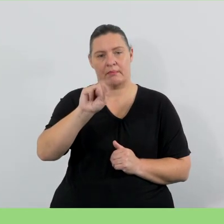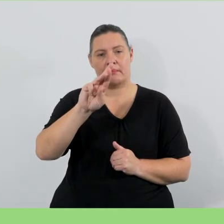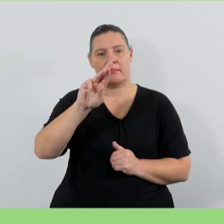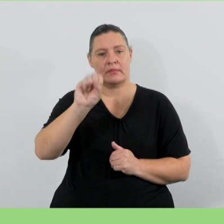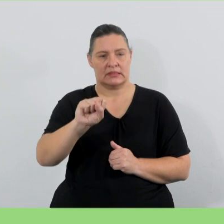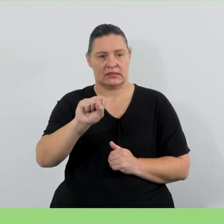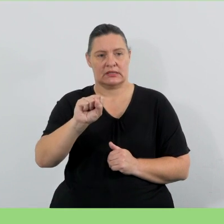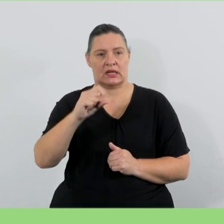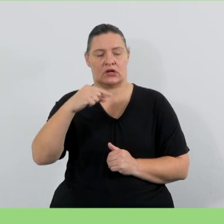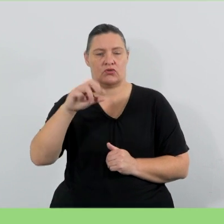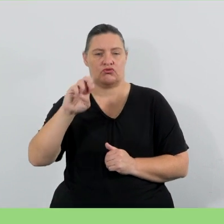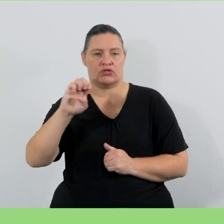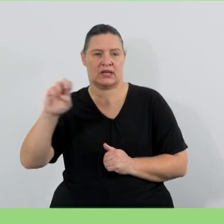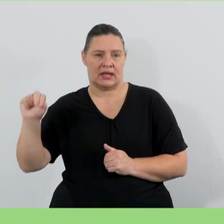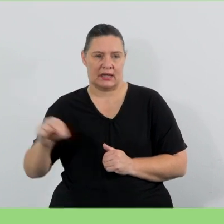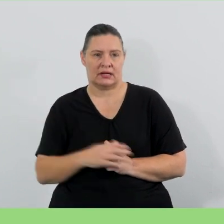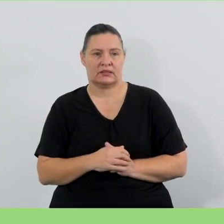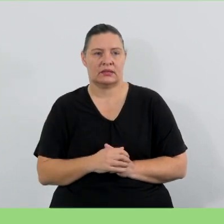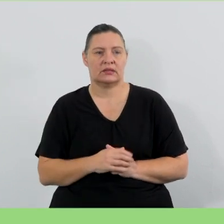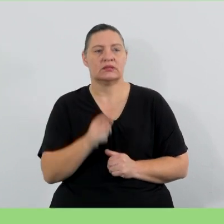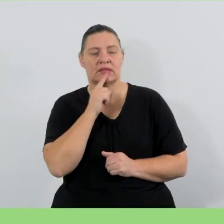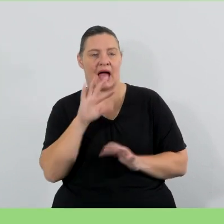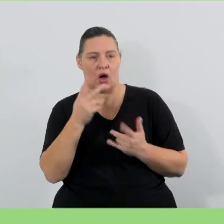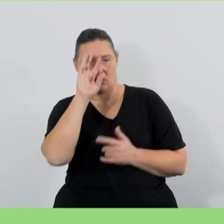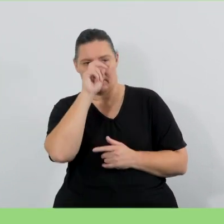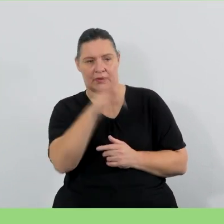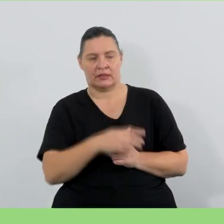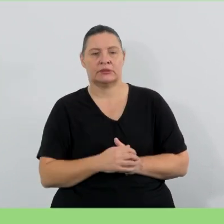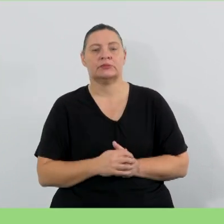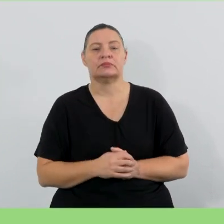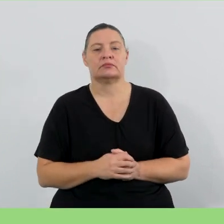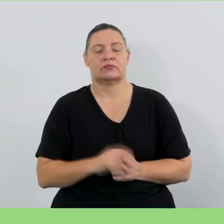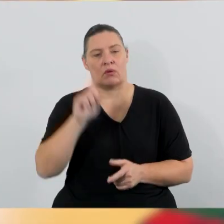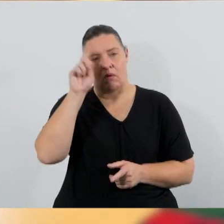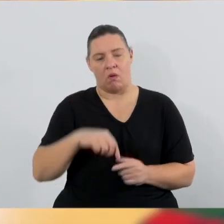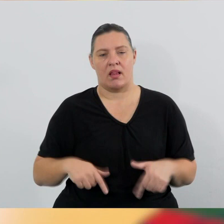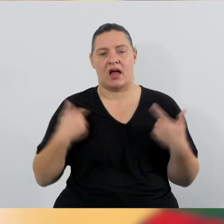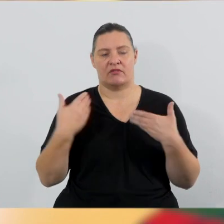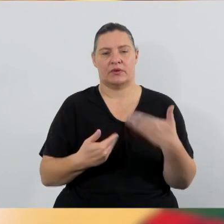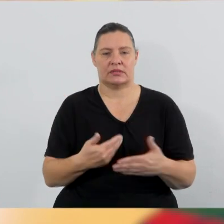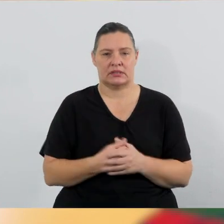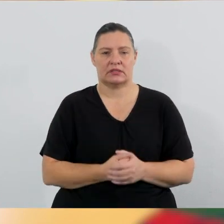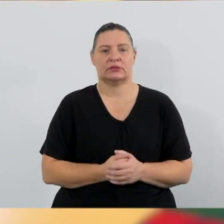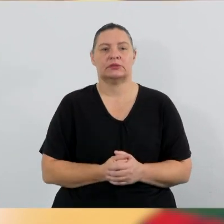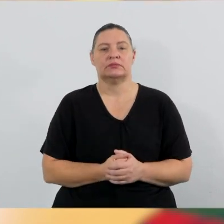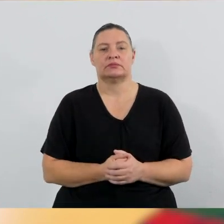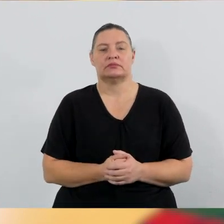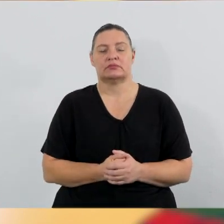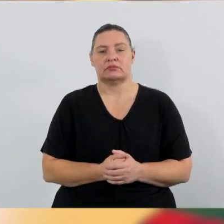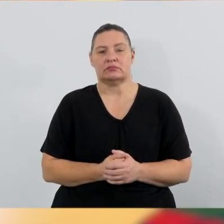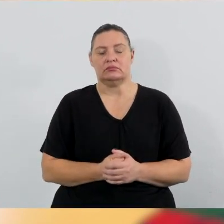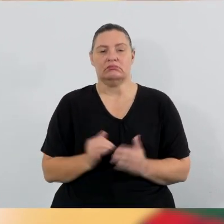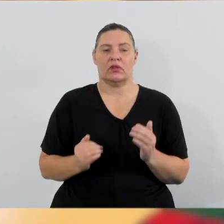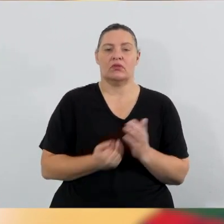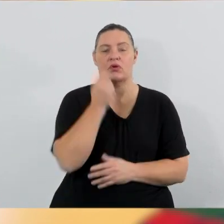spell Mrs., and this one is Green. So that is how you remember all 7 of them. Now, these are the